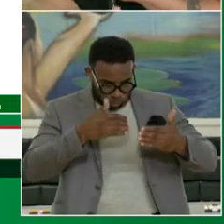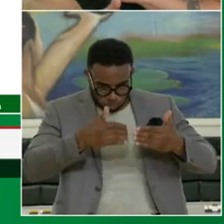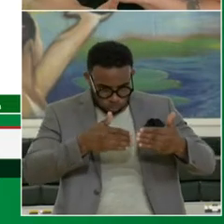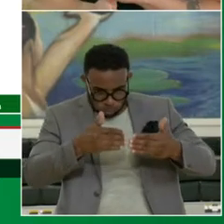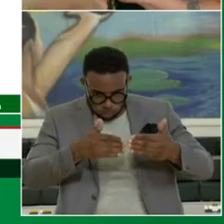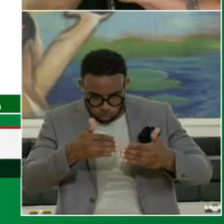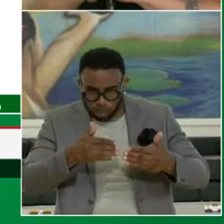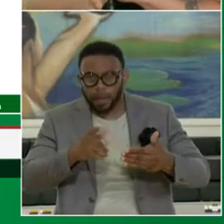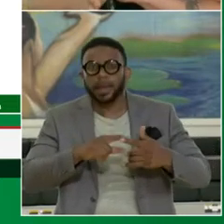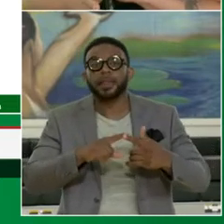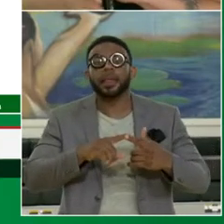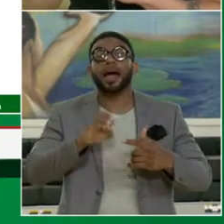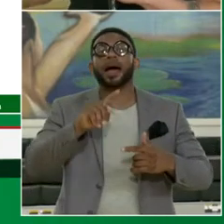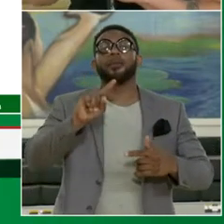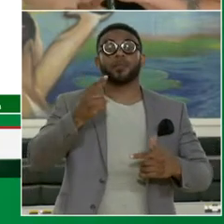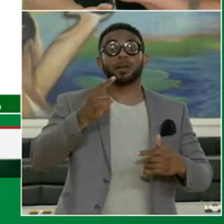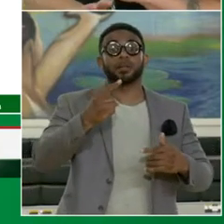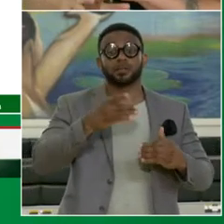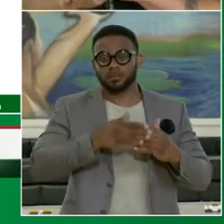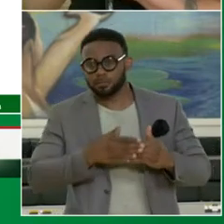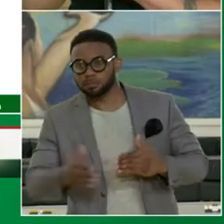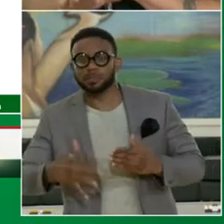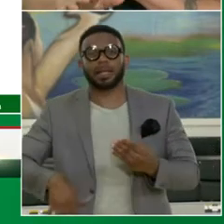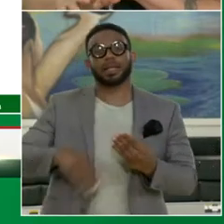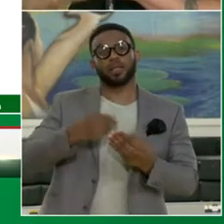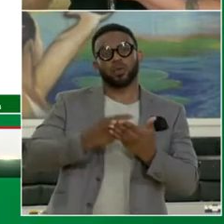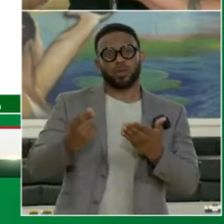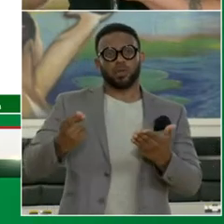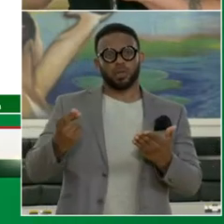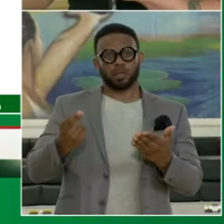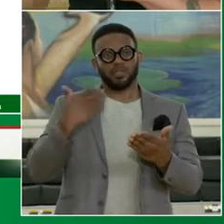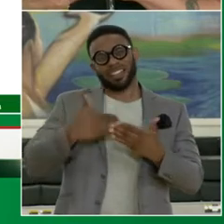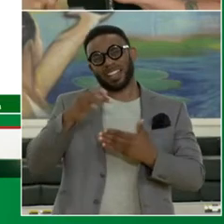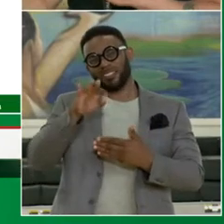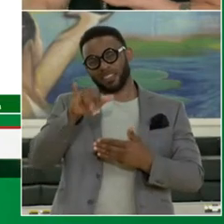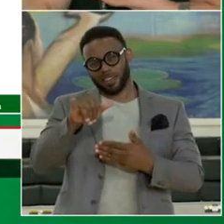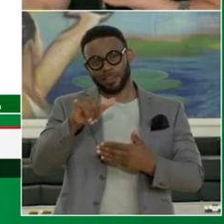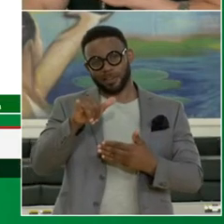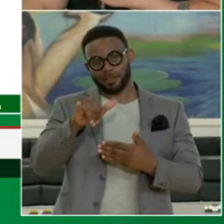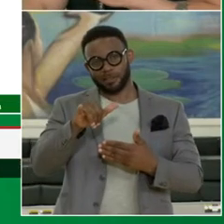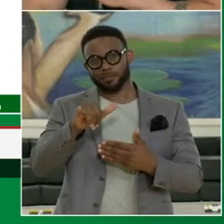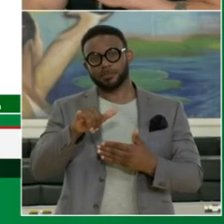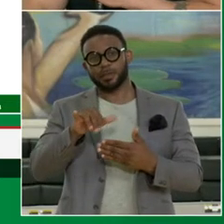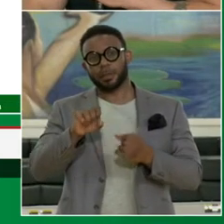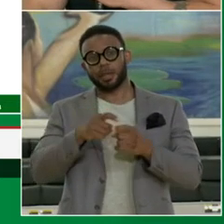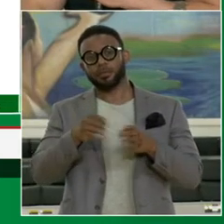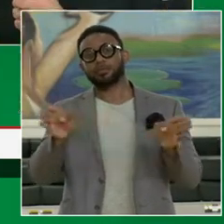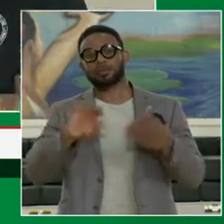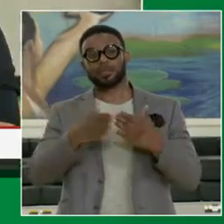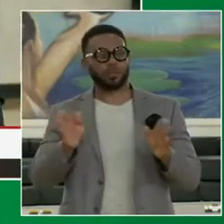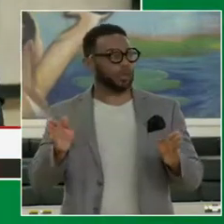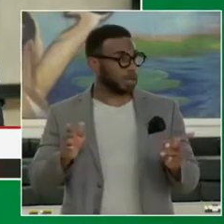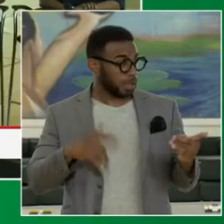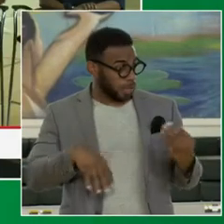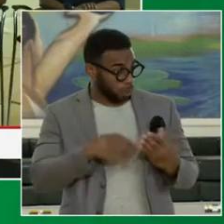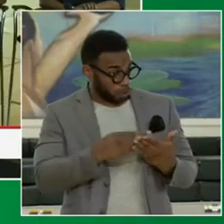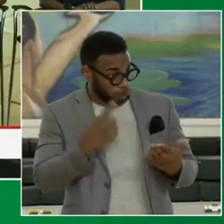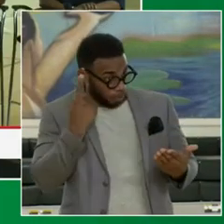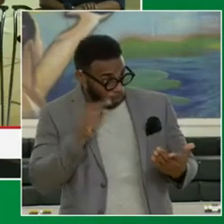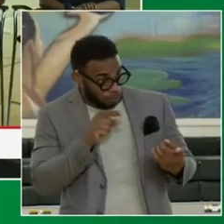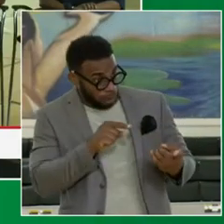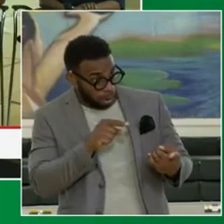well, and then come October 1st, we'll get the additional resources in so that we can push this out citywide. And those additional resources are